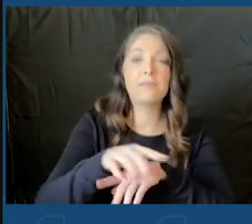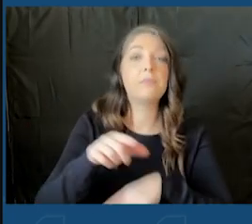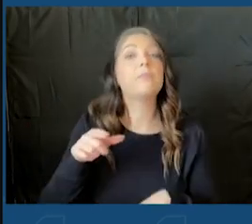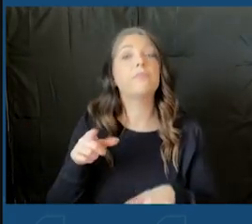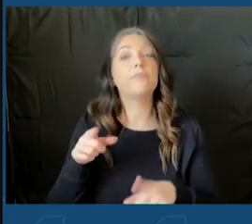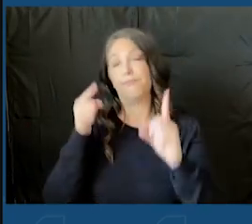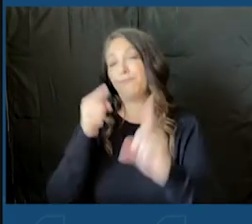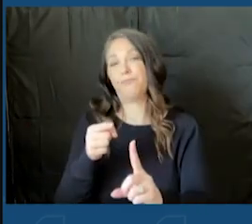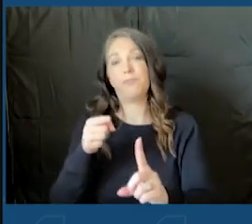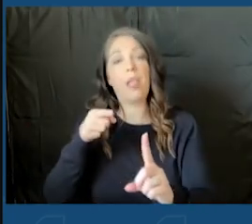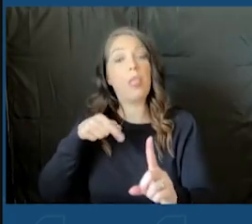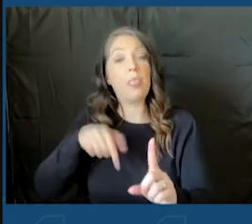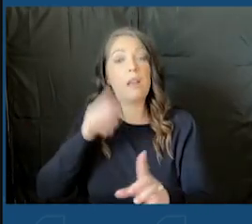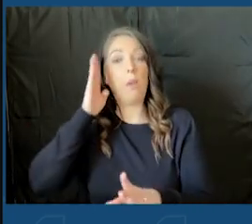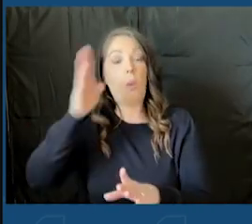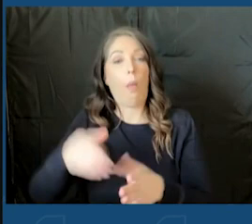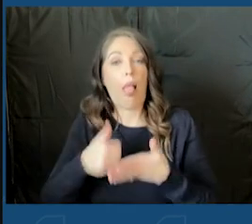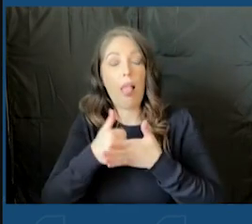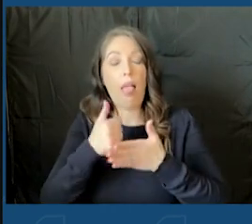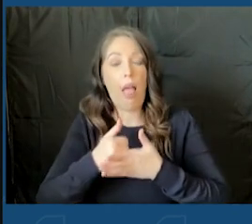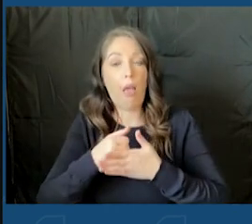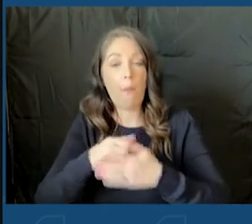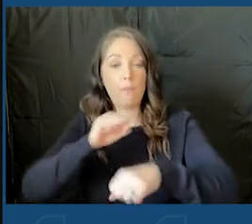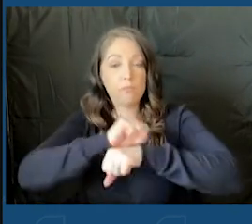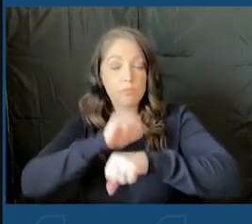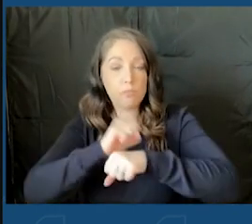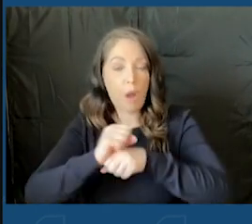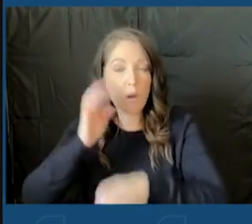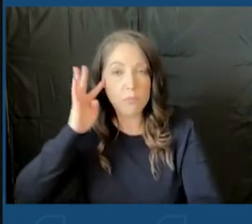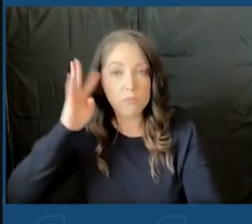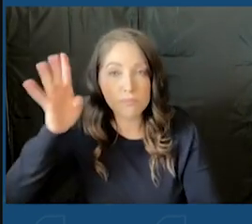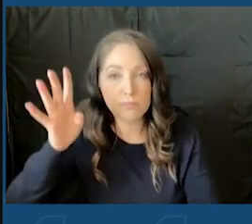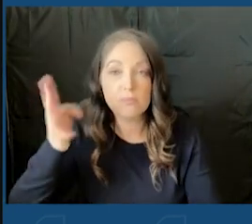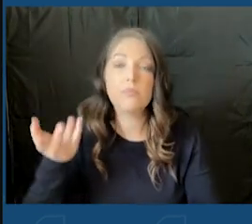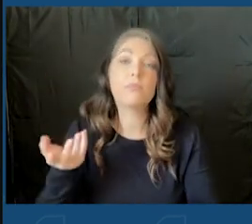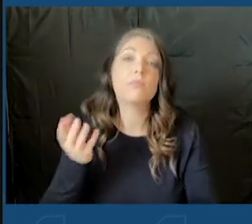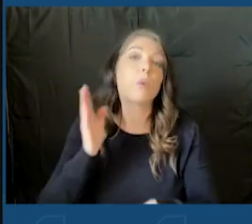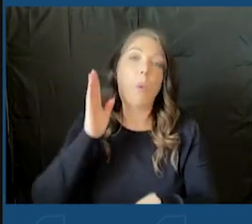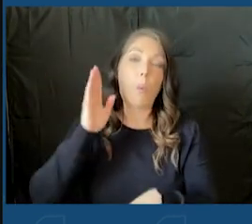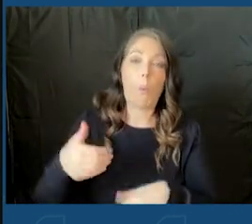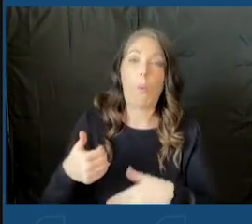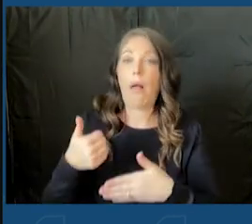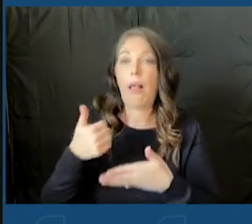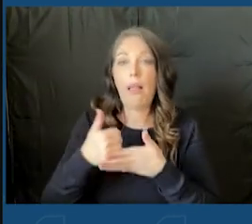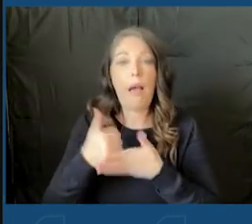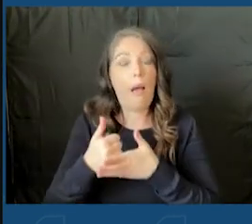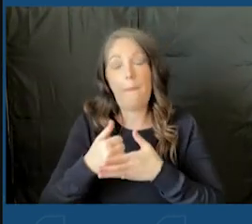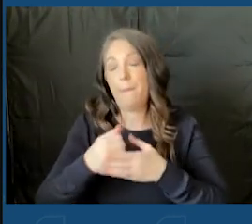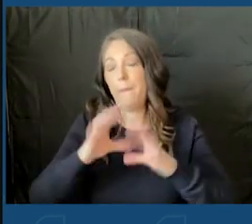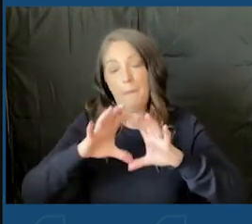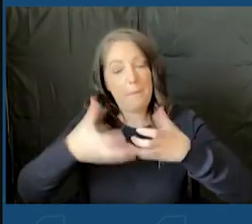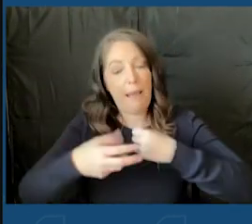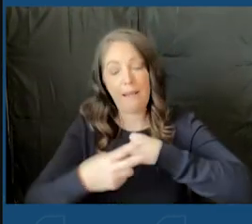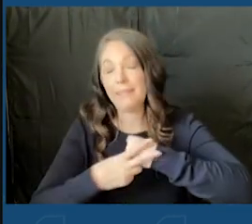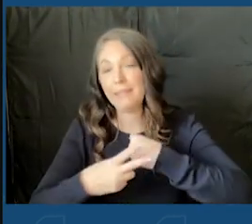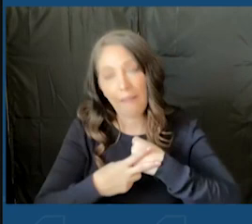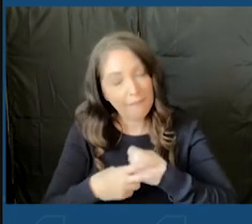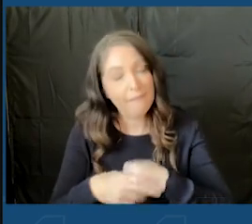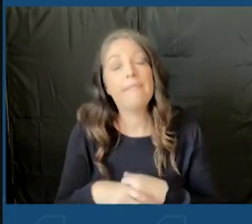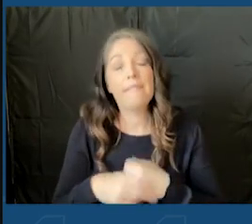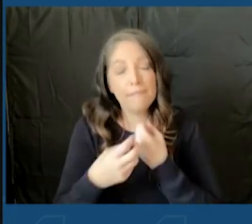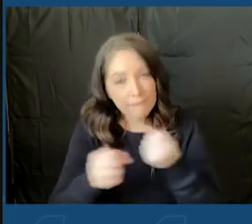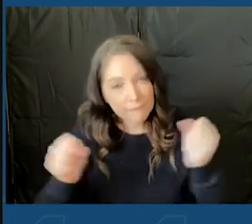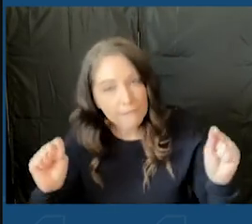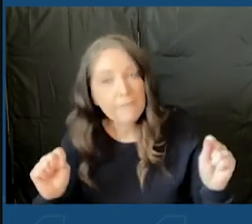this will help consumers, and in the end, it really is about saving the planet. So thank you to so many. Thank